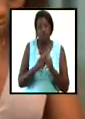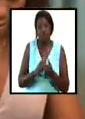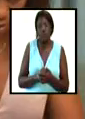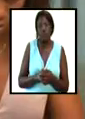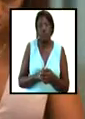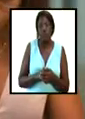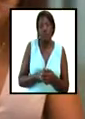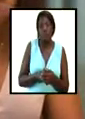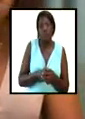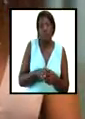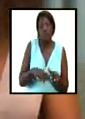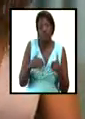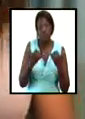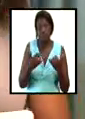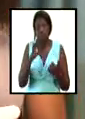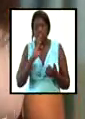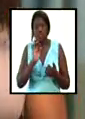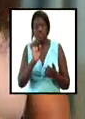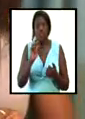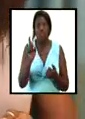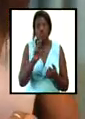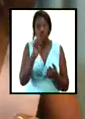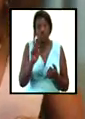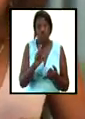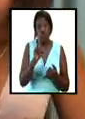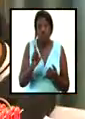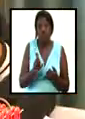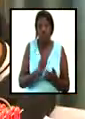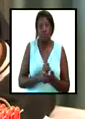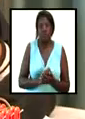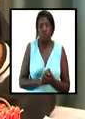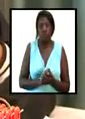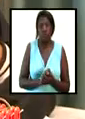done answering your questions. Will you please take a look?